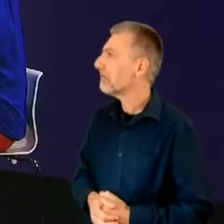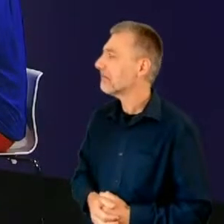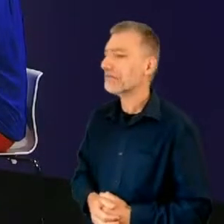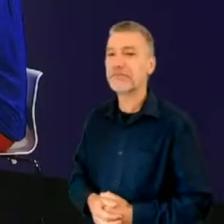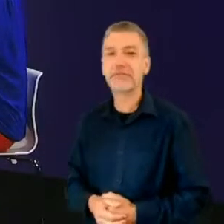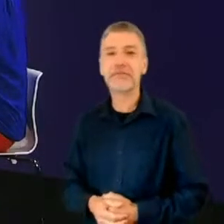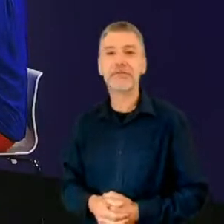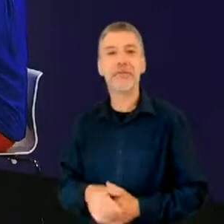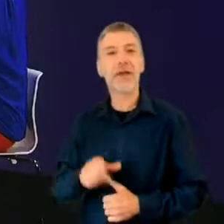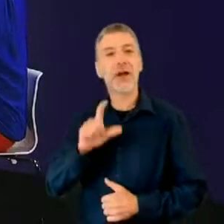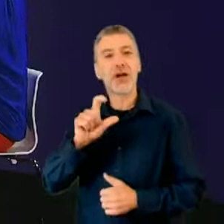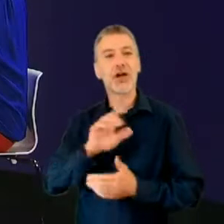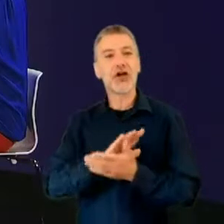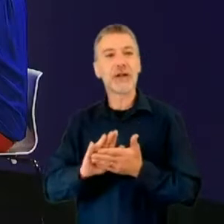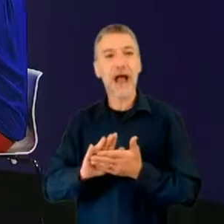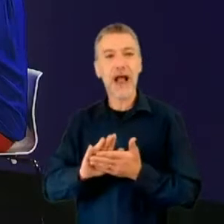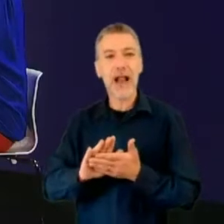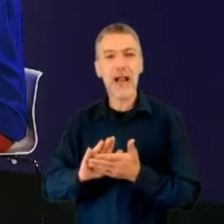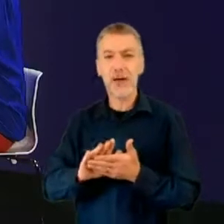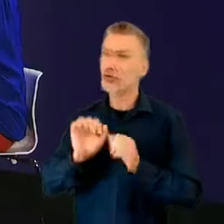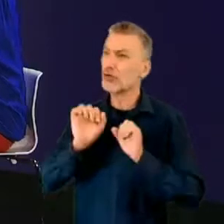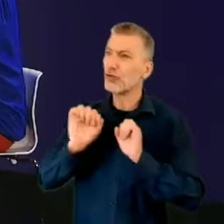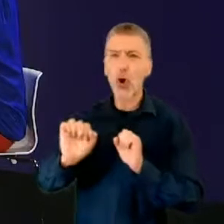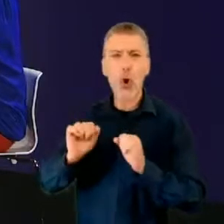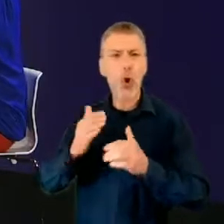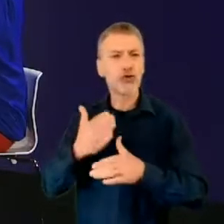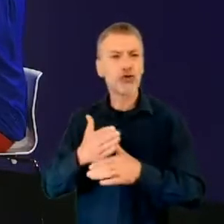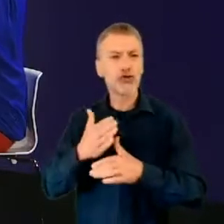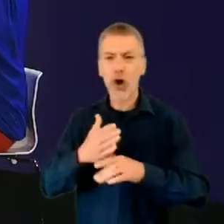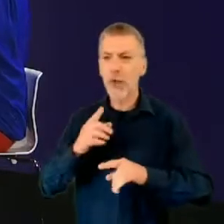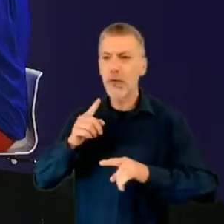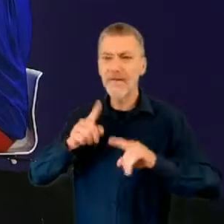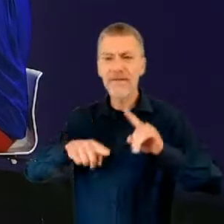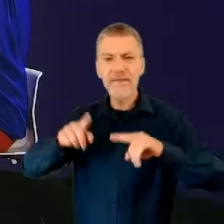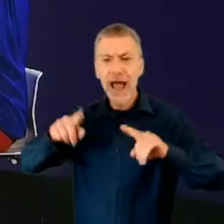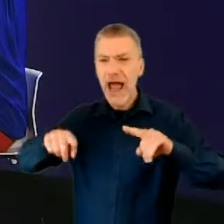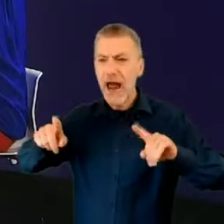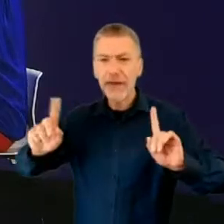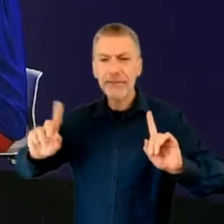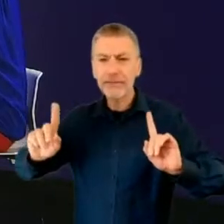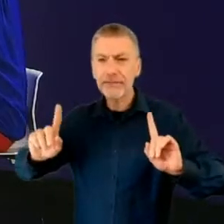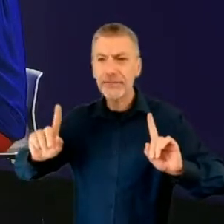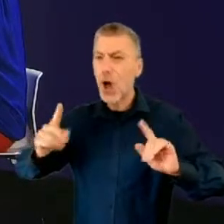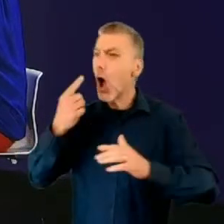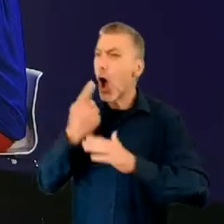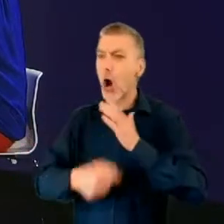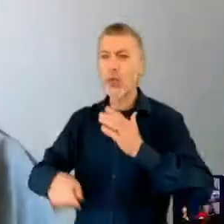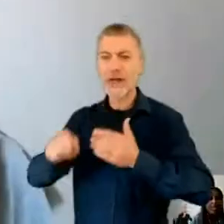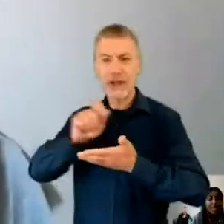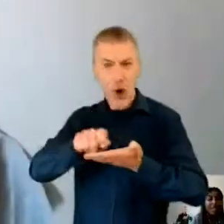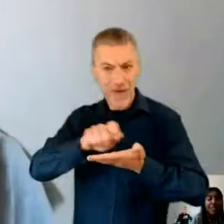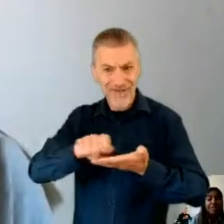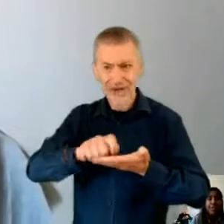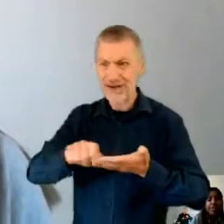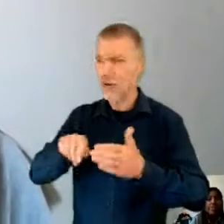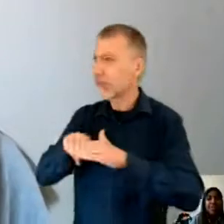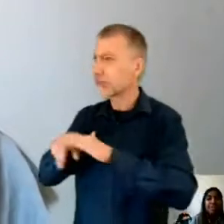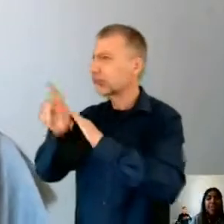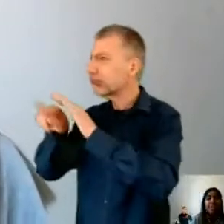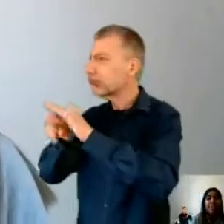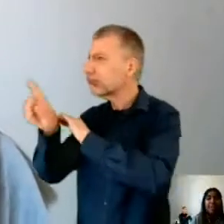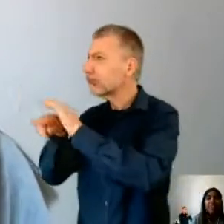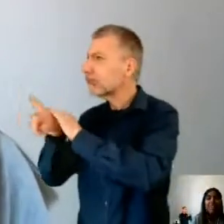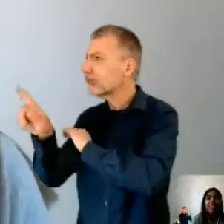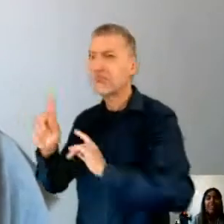Chanel, does your job vary? Is there a little bit of outside work, or is it all in the office? Yeah, that's a really good